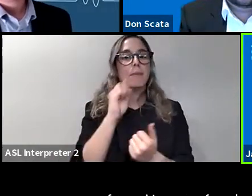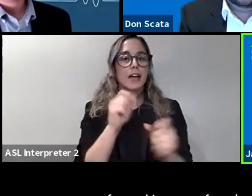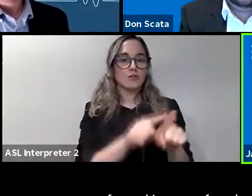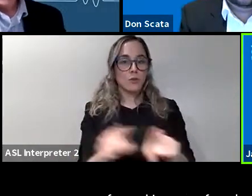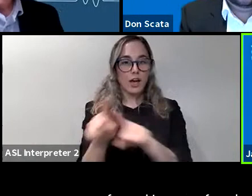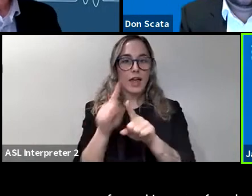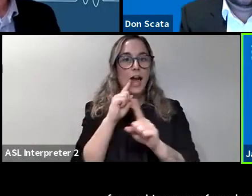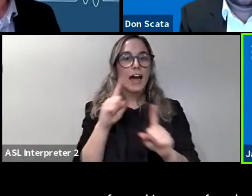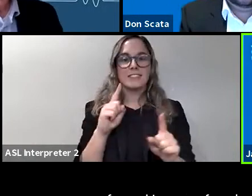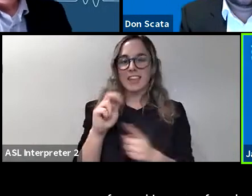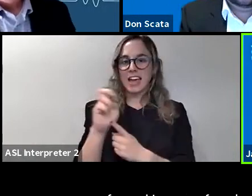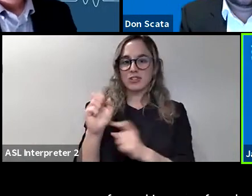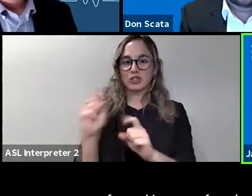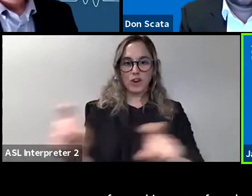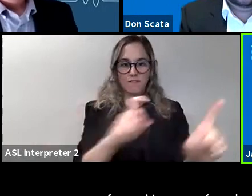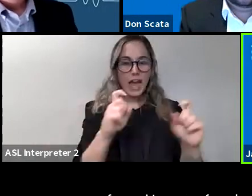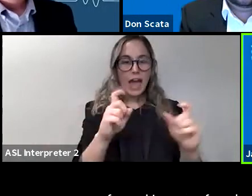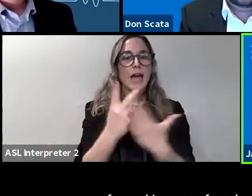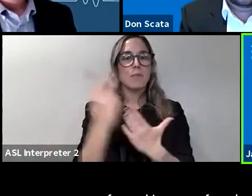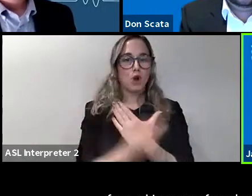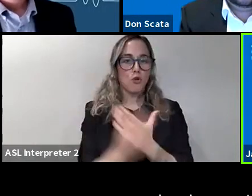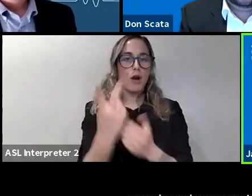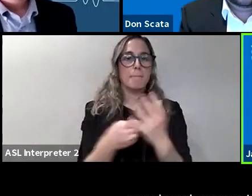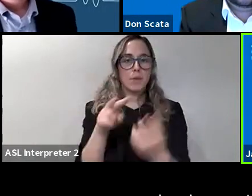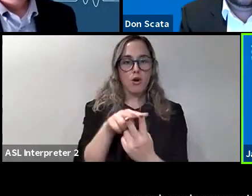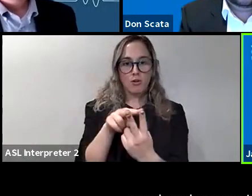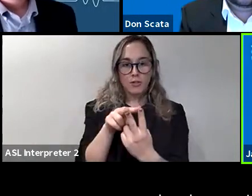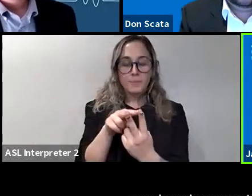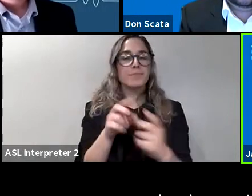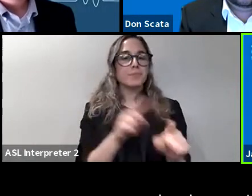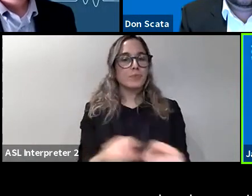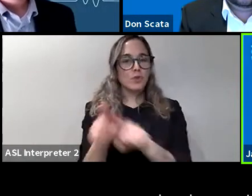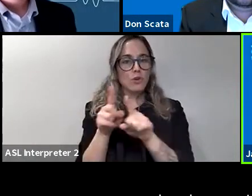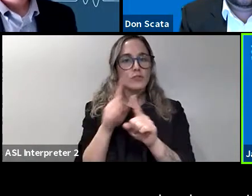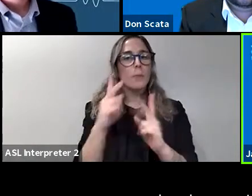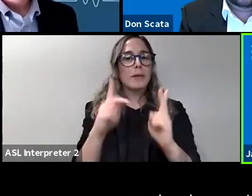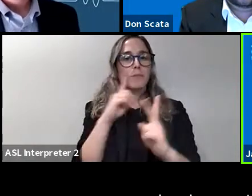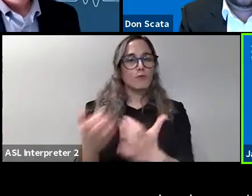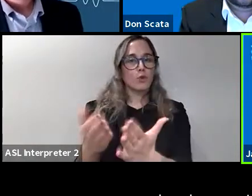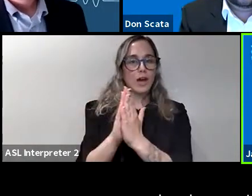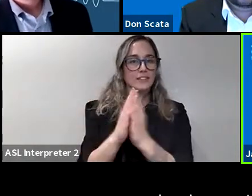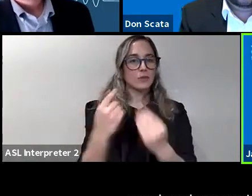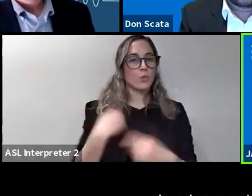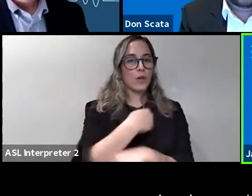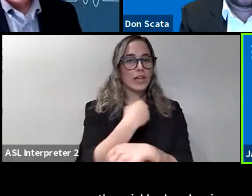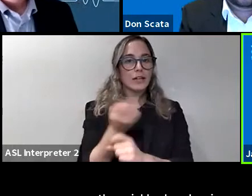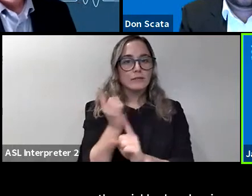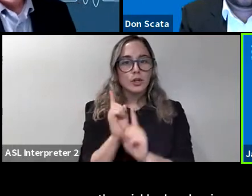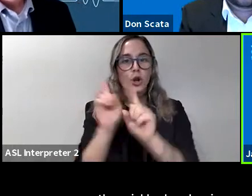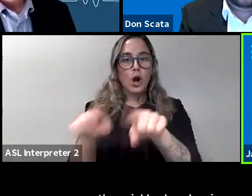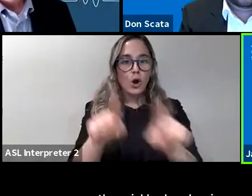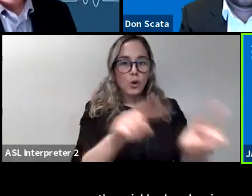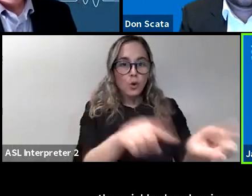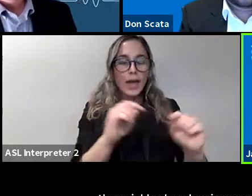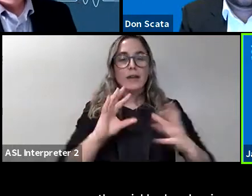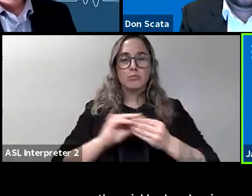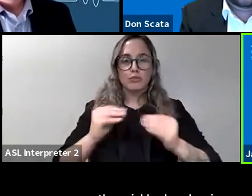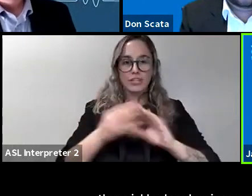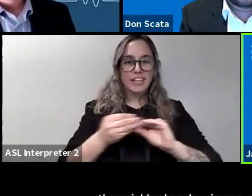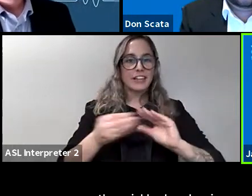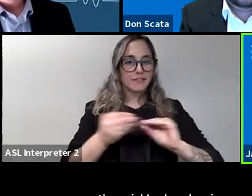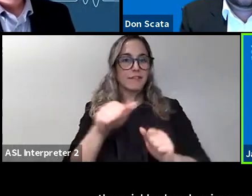Environmental Survey. On request, we've also been providing briefings to airport roundtables and other